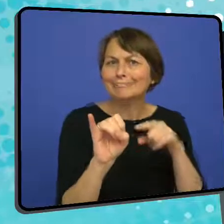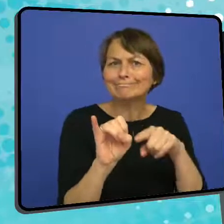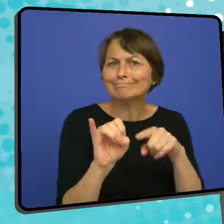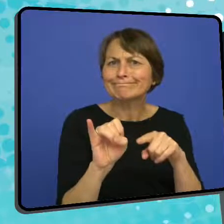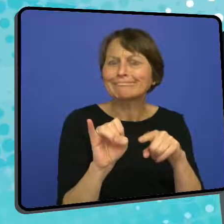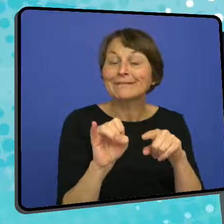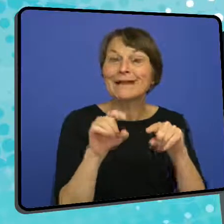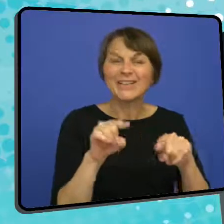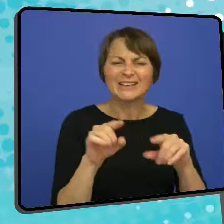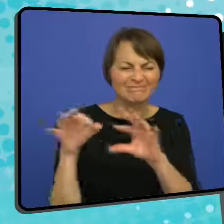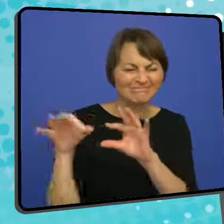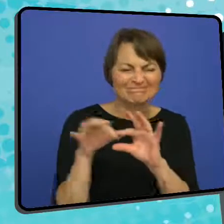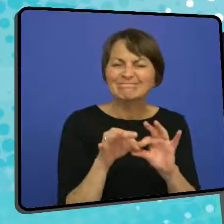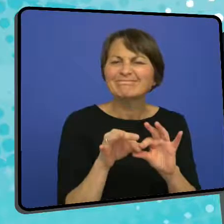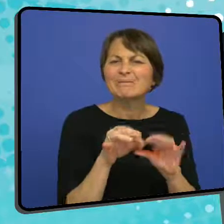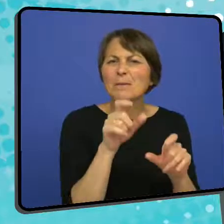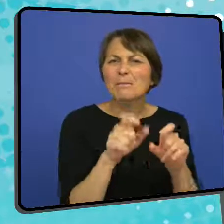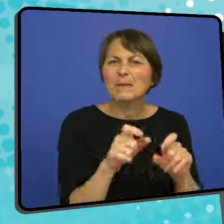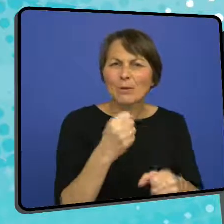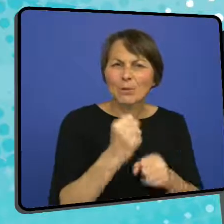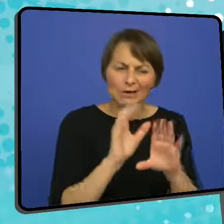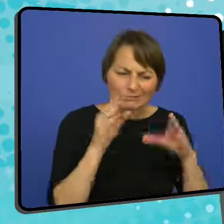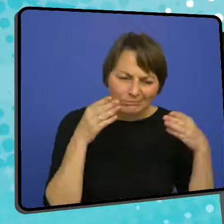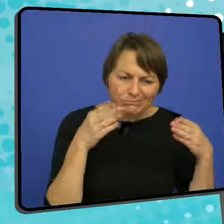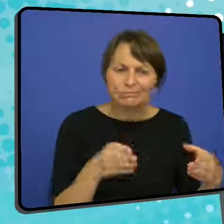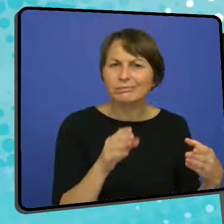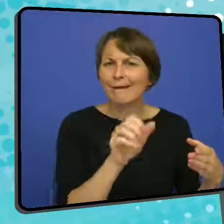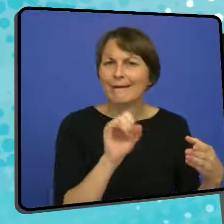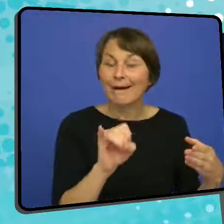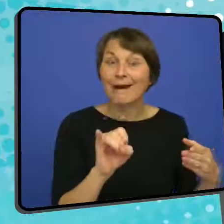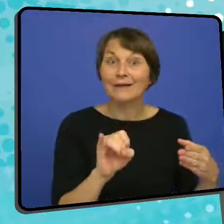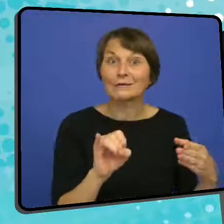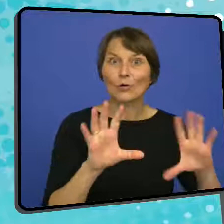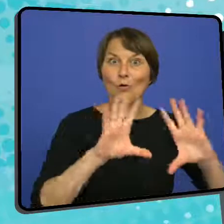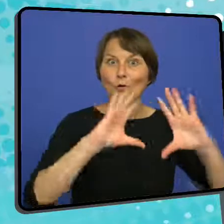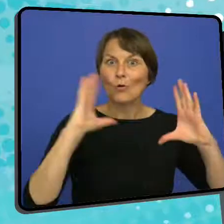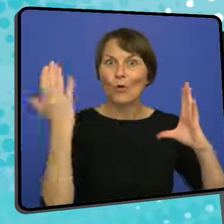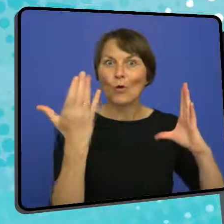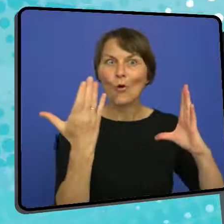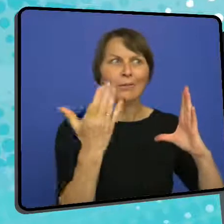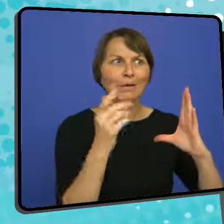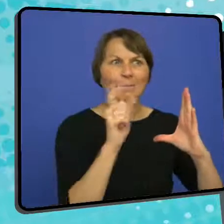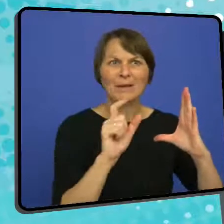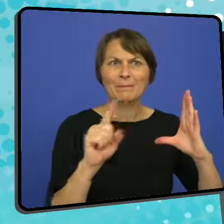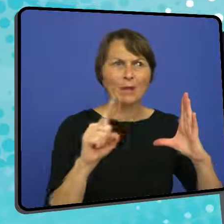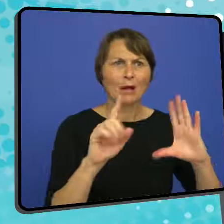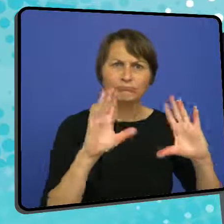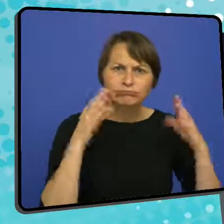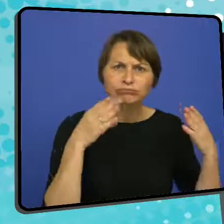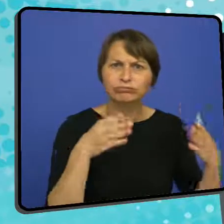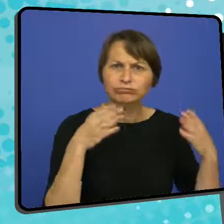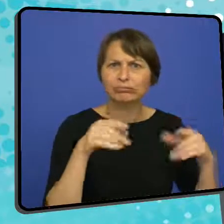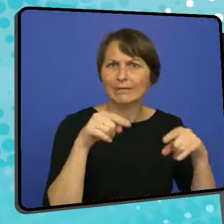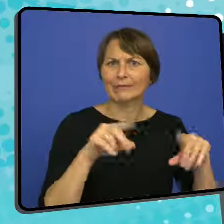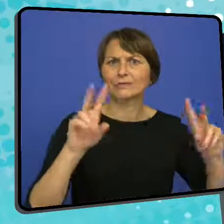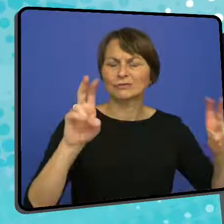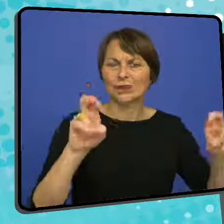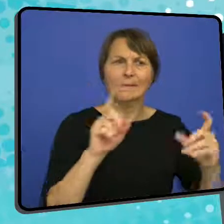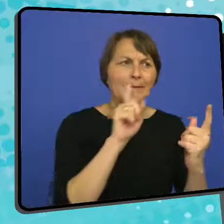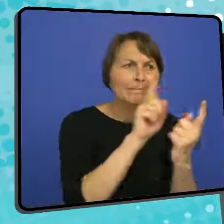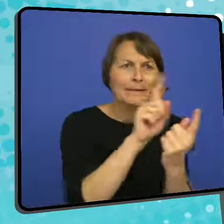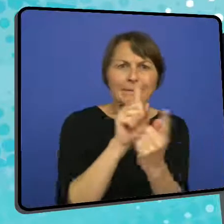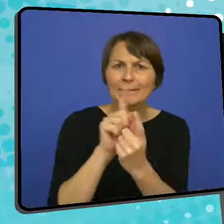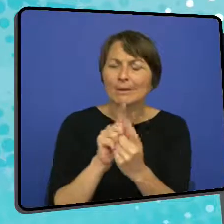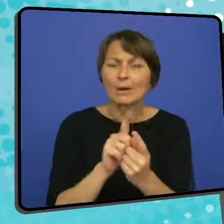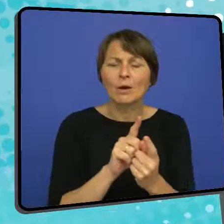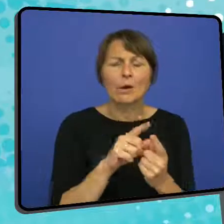our jobs, we meet so many people around the globe virtually last year and realized that there are so many different skill sets involved